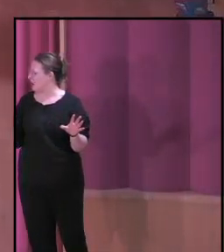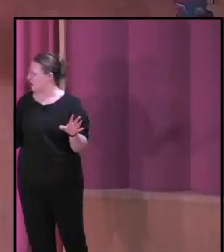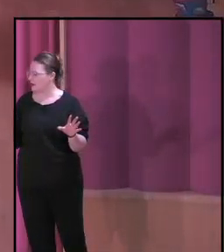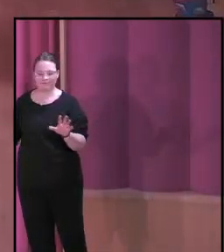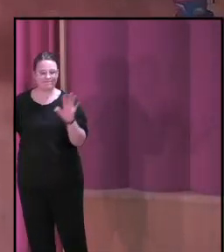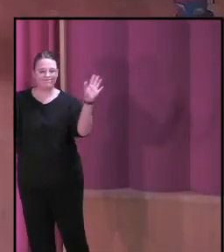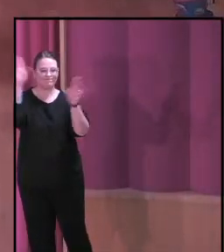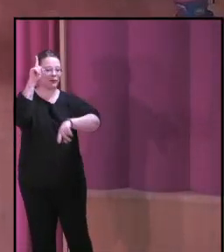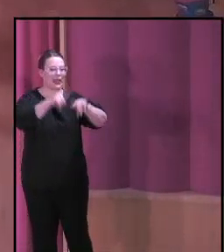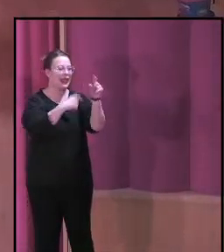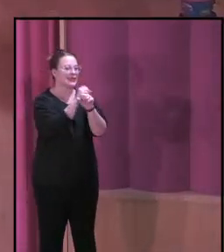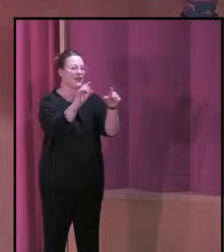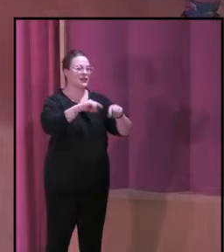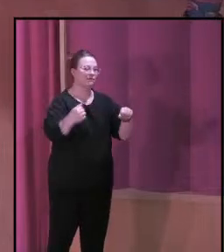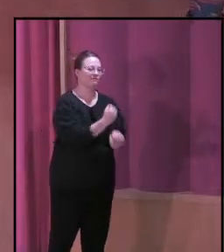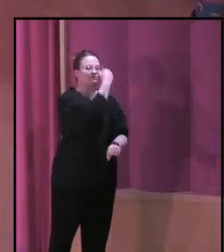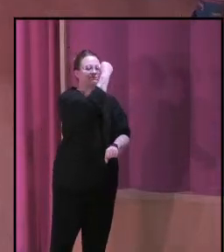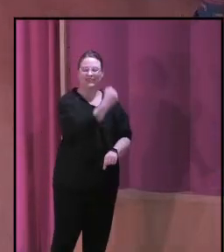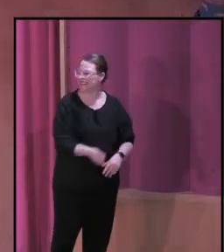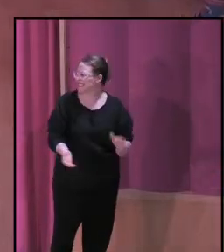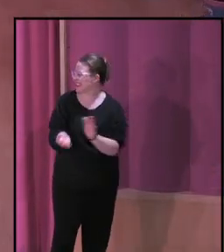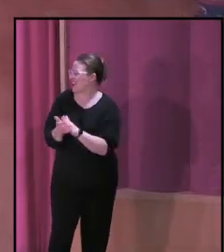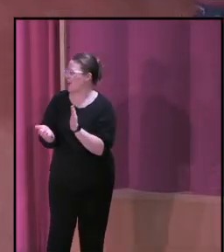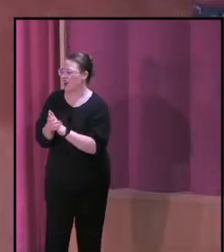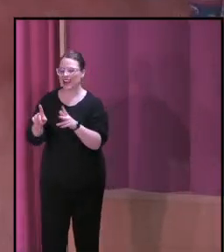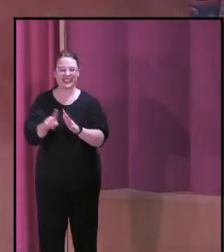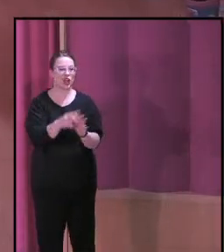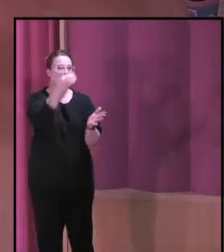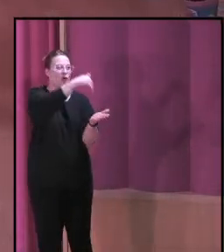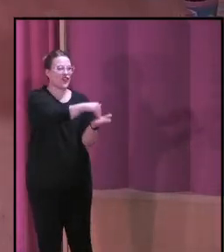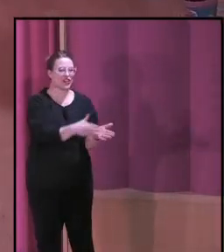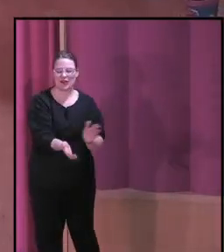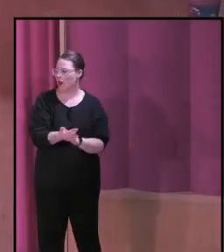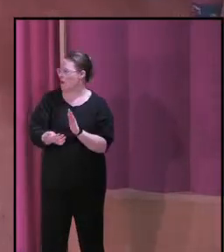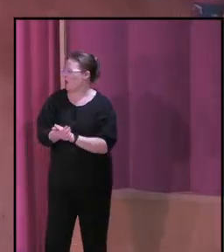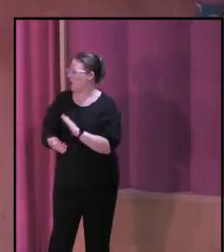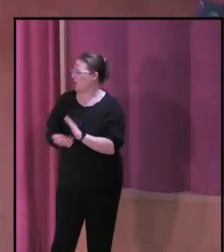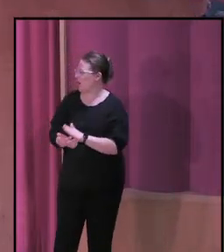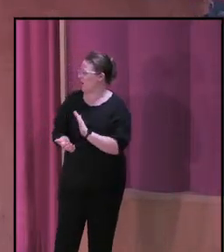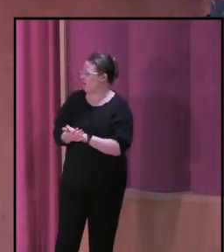Nope, can't save it. We'll try it again.